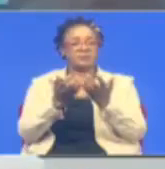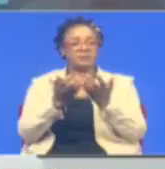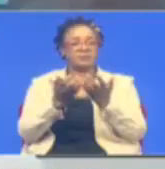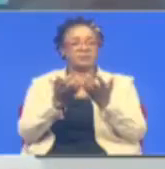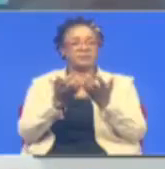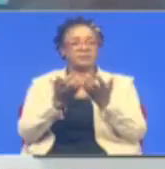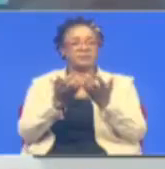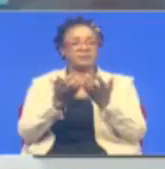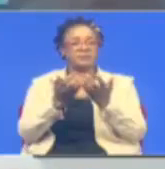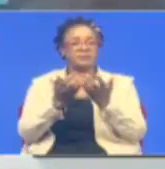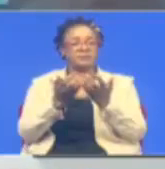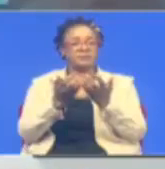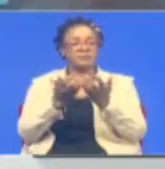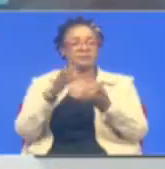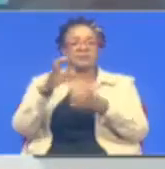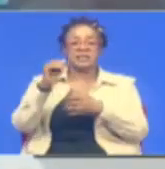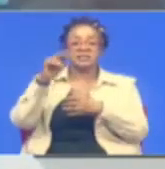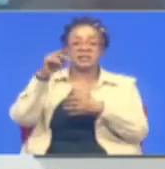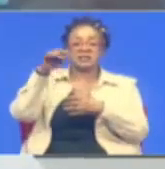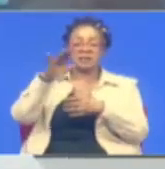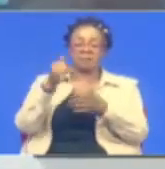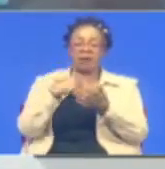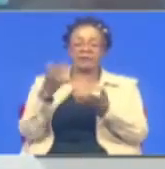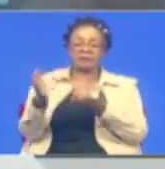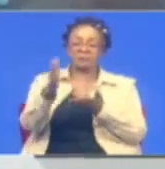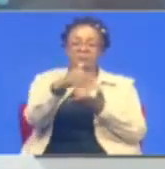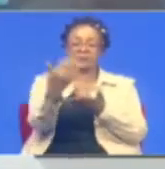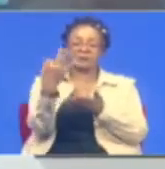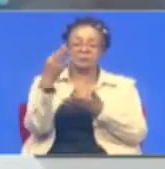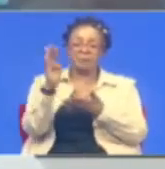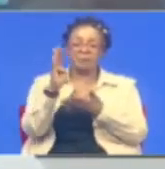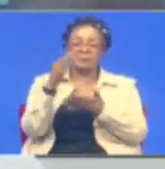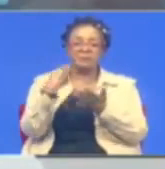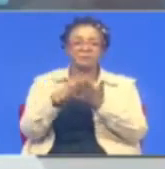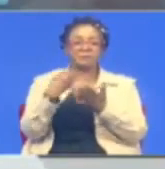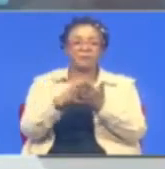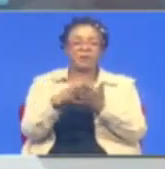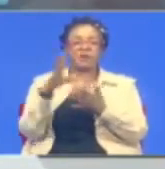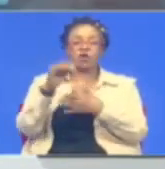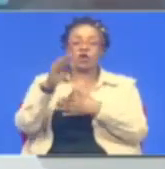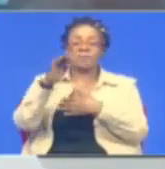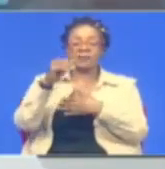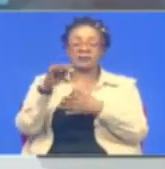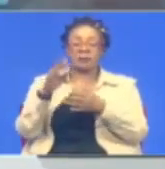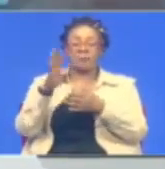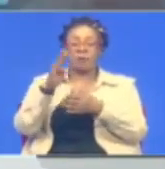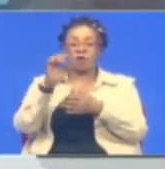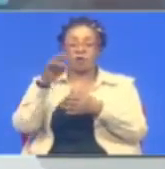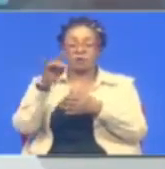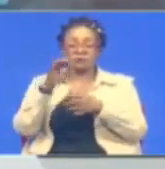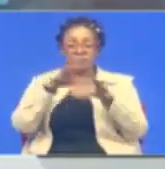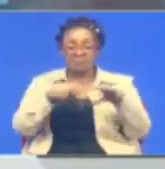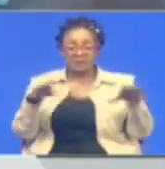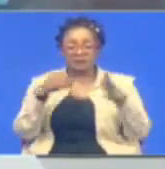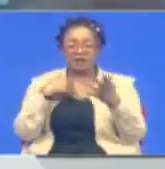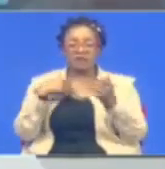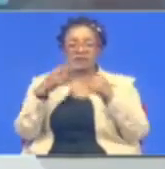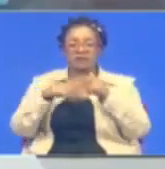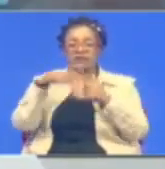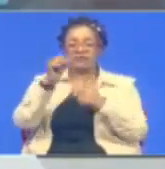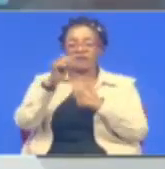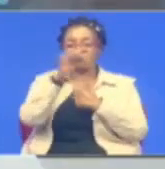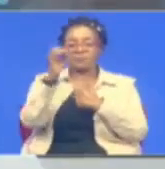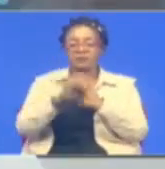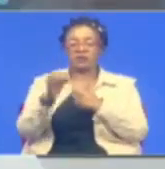Now, Centum Real Estate has raised 3 billion shillings in the corporate bond market, realizing 75% of the targeted